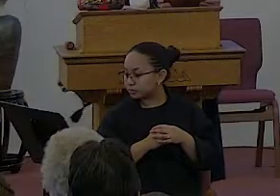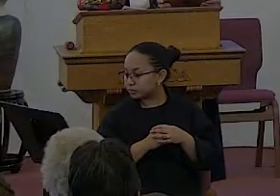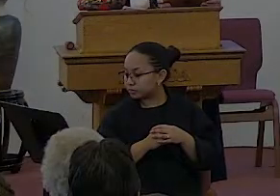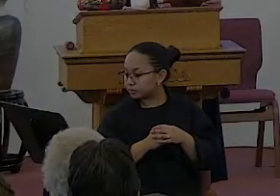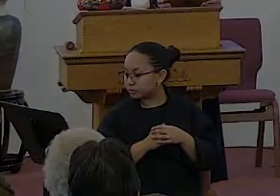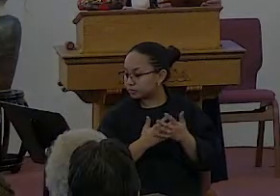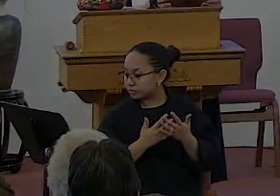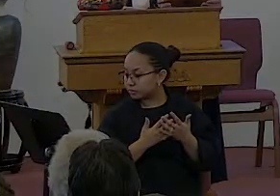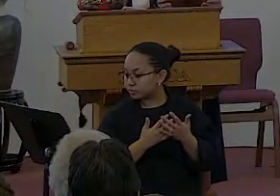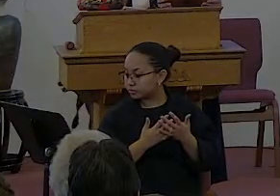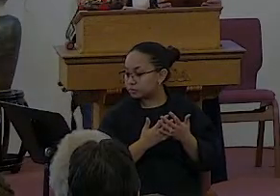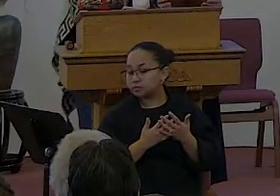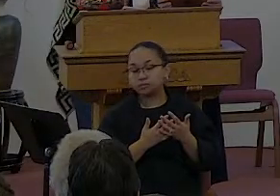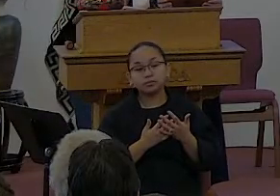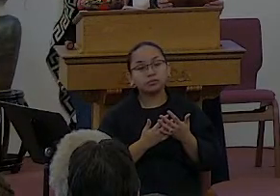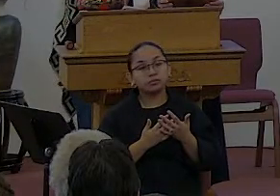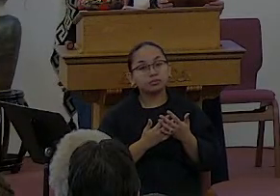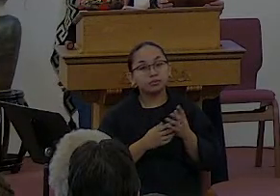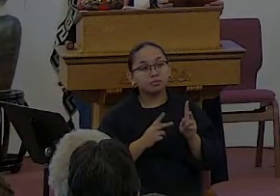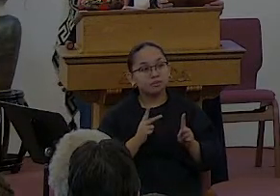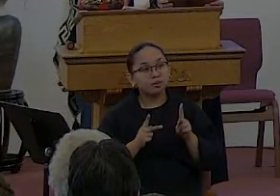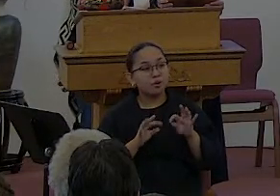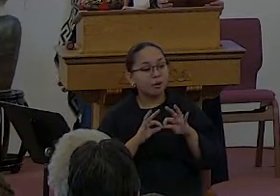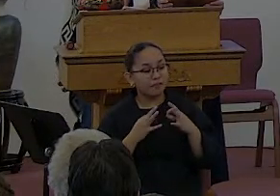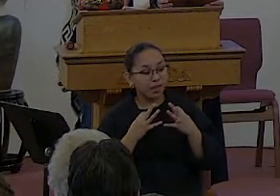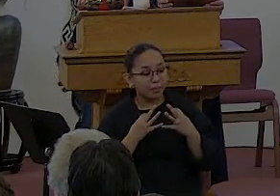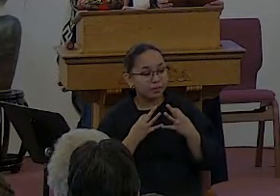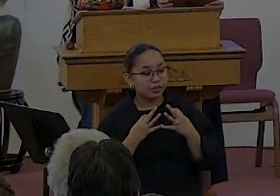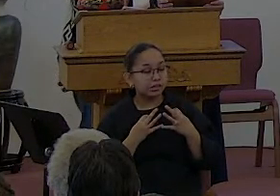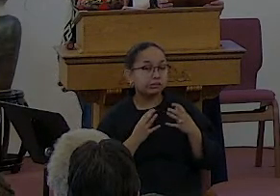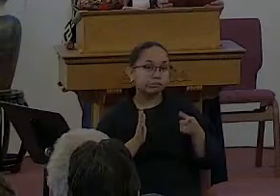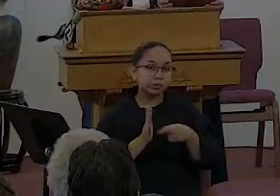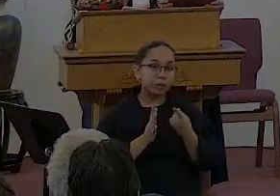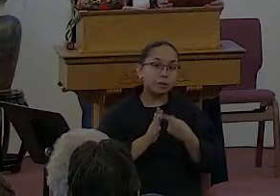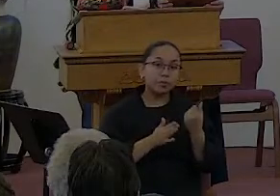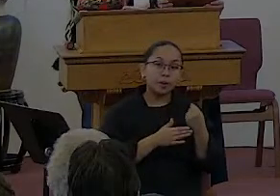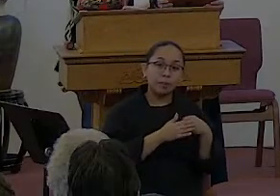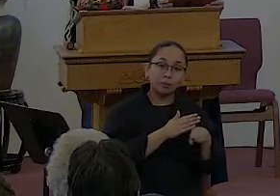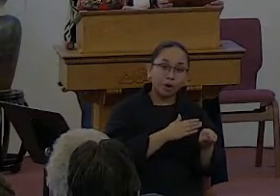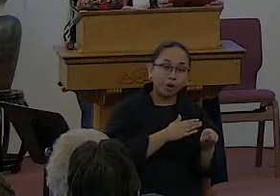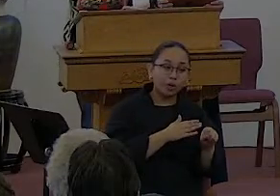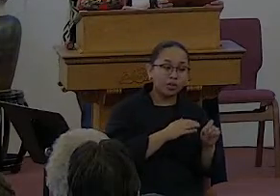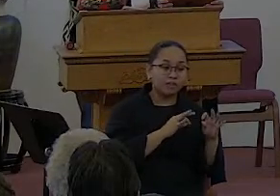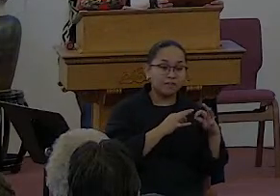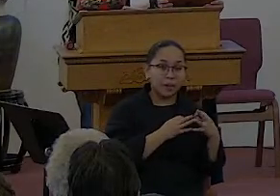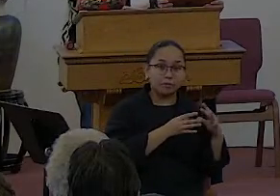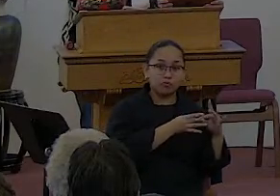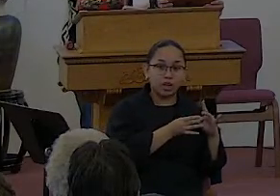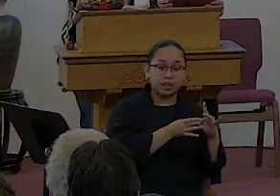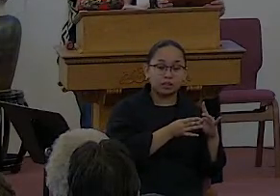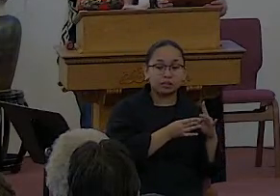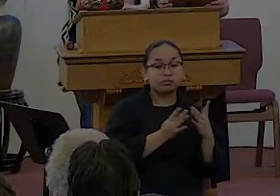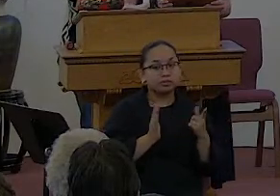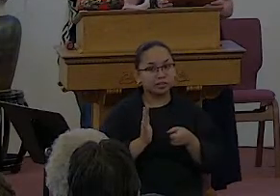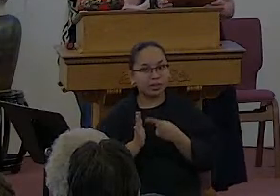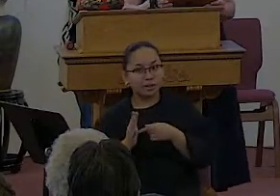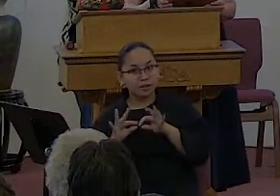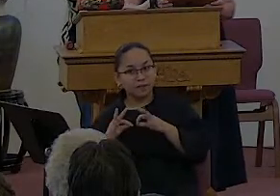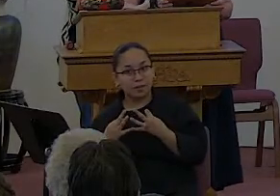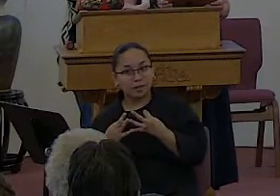Those who are family, sometimes by birth and sometimes by choice.